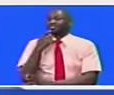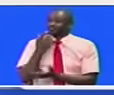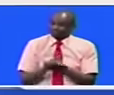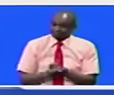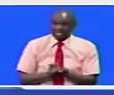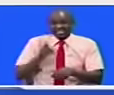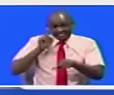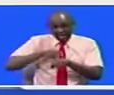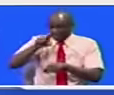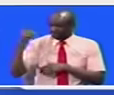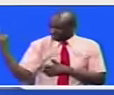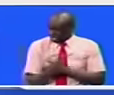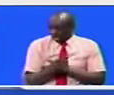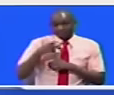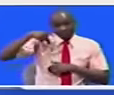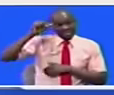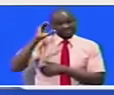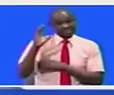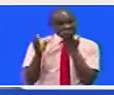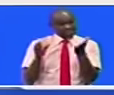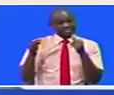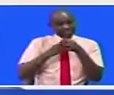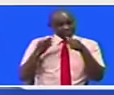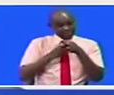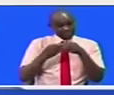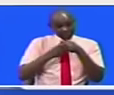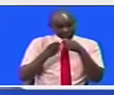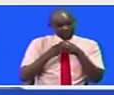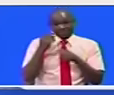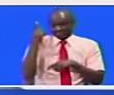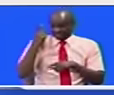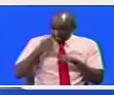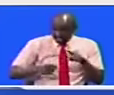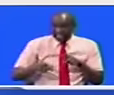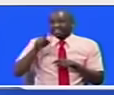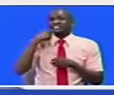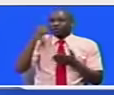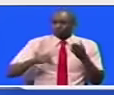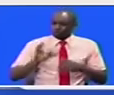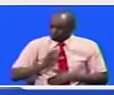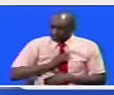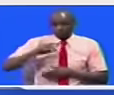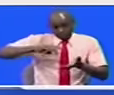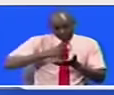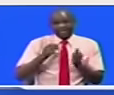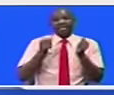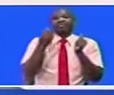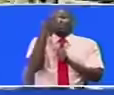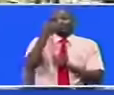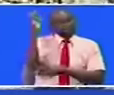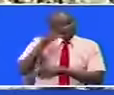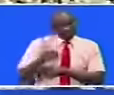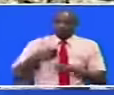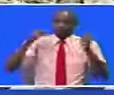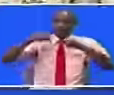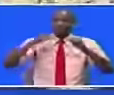When she appeared before the Public Accounts Committee in September this year, Ngwenyi told the committee that she had been paid only 30% of the